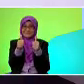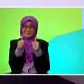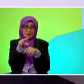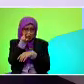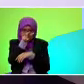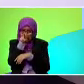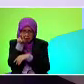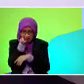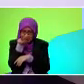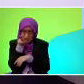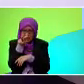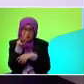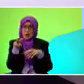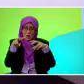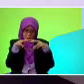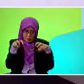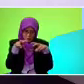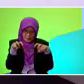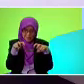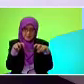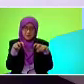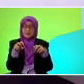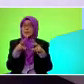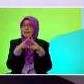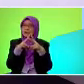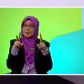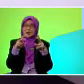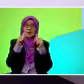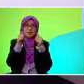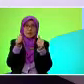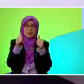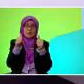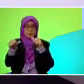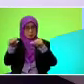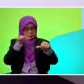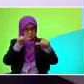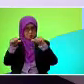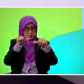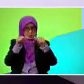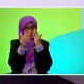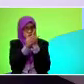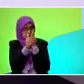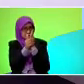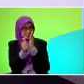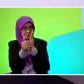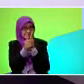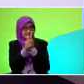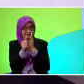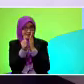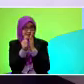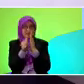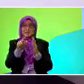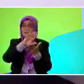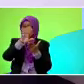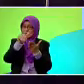first. So that is very good scientific skill, process skill that every one of us should